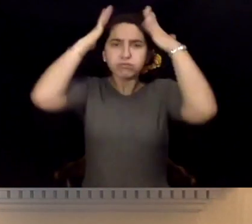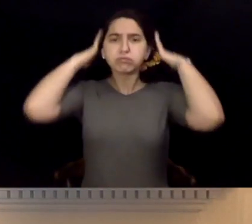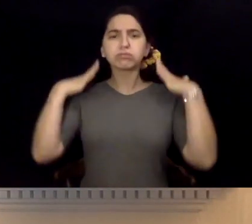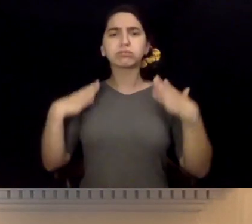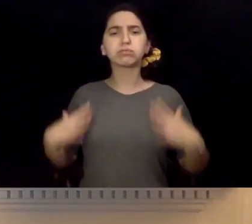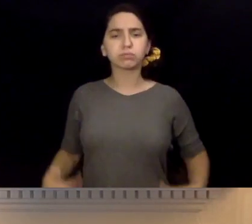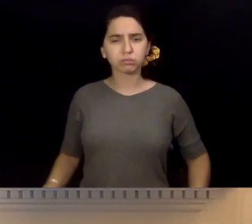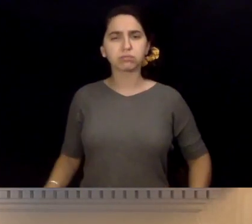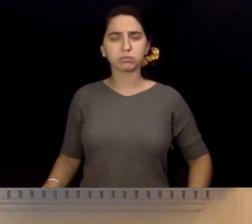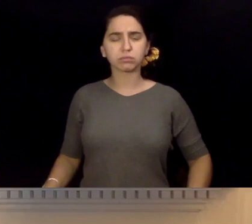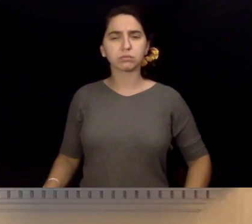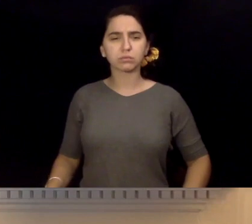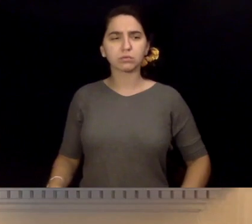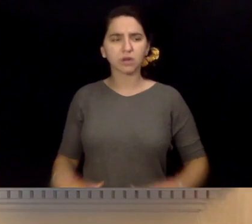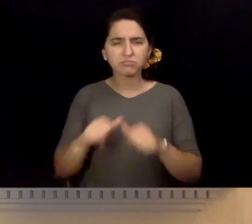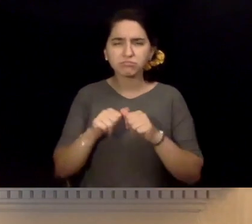being.